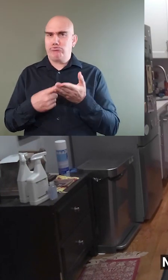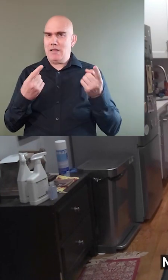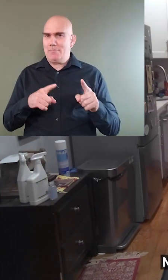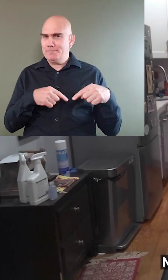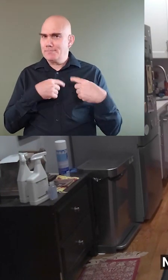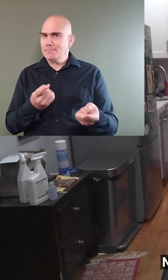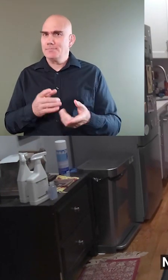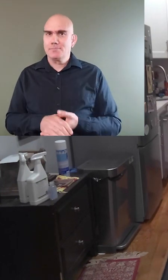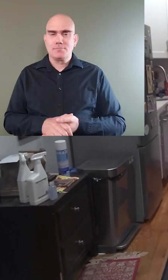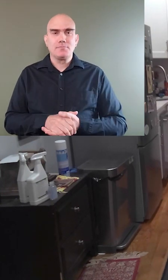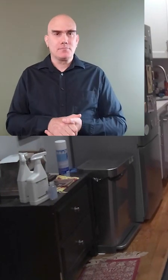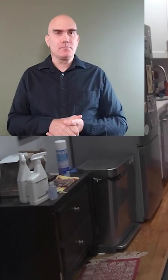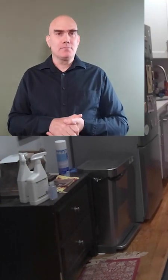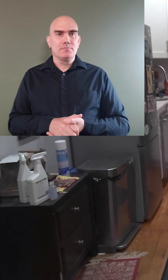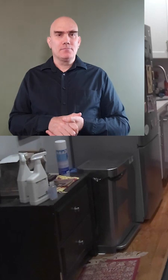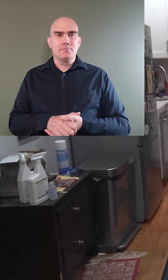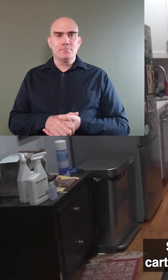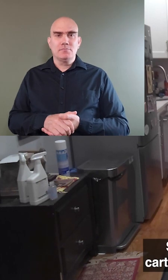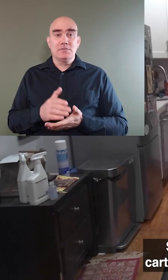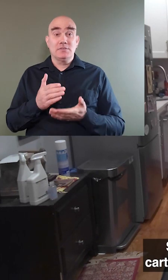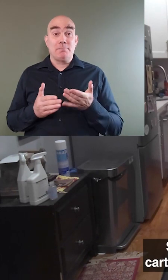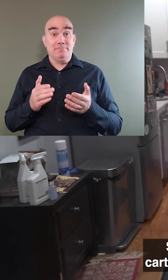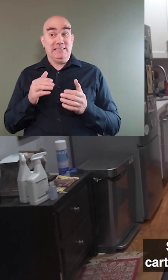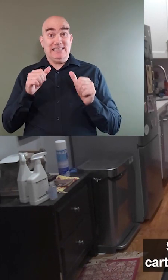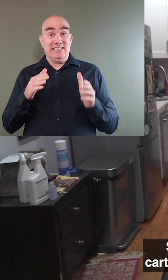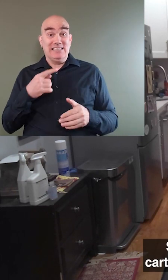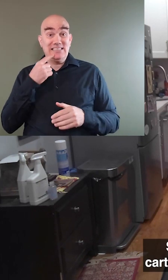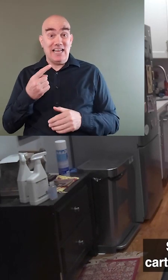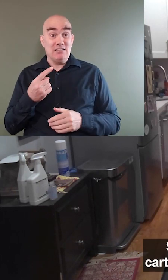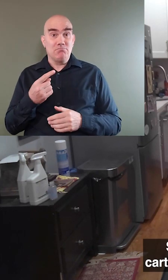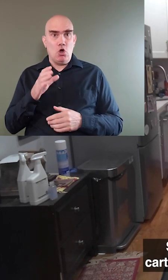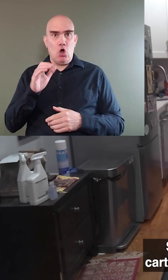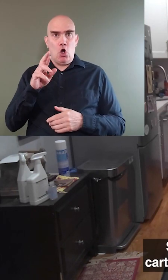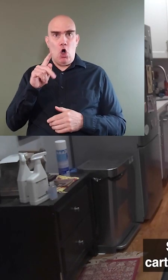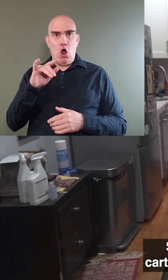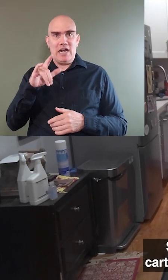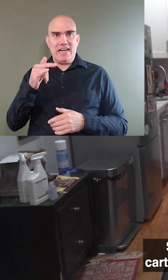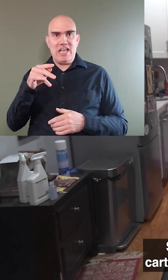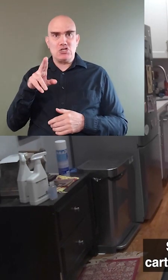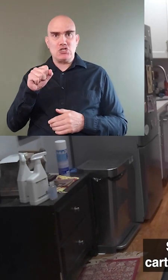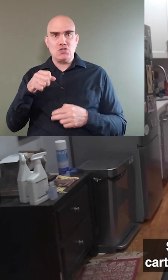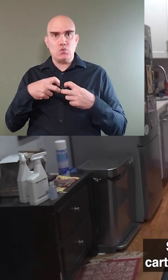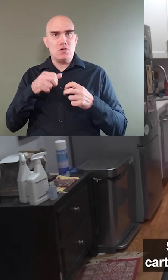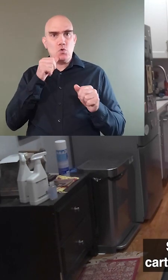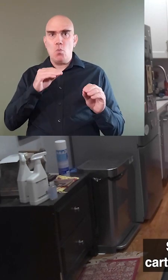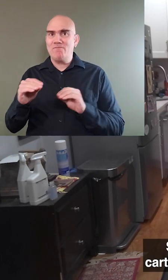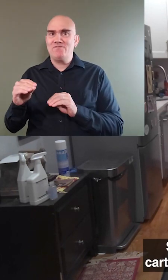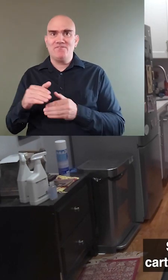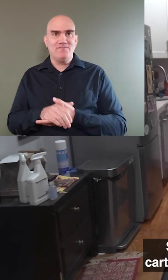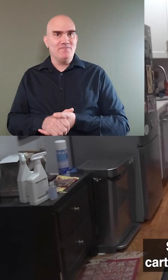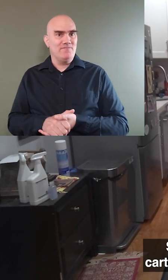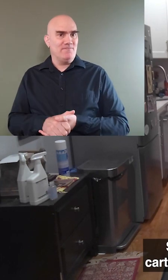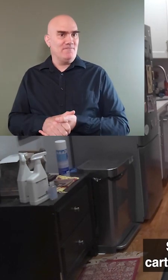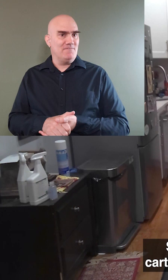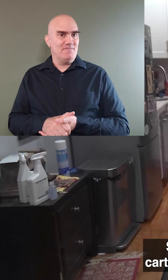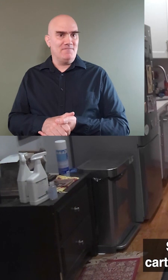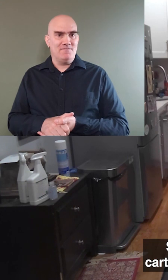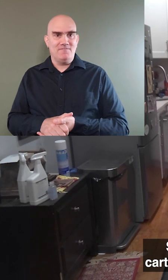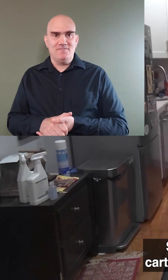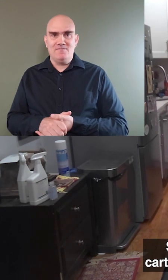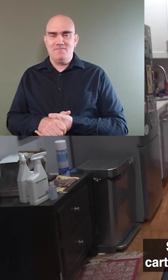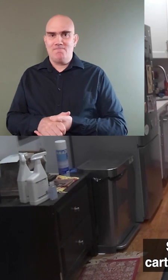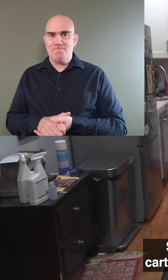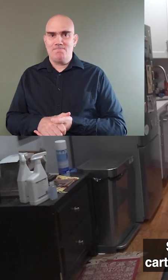some debate. Some scientists say that cartilaginous joints don't move.